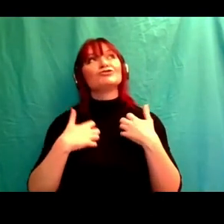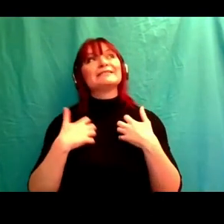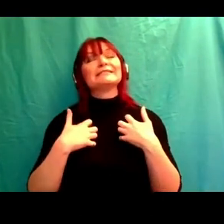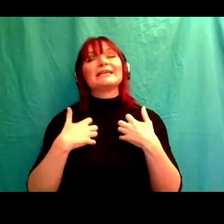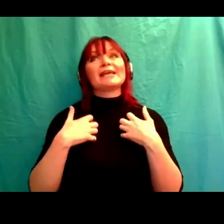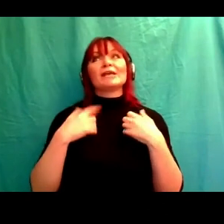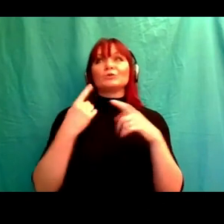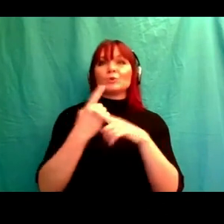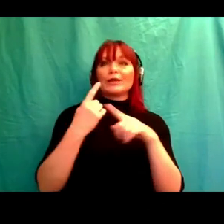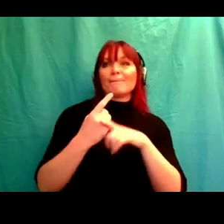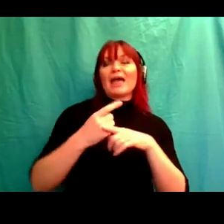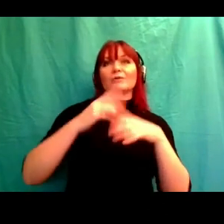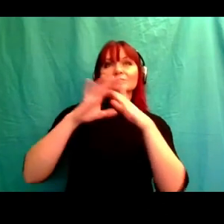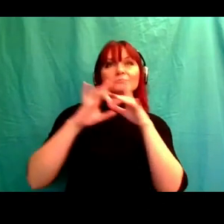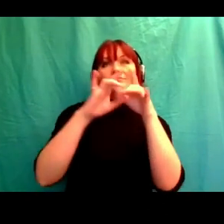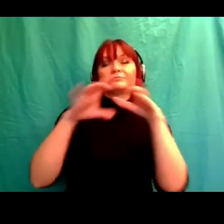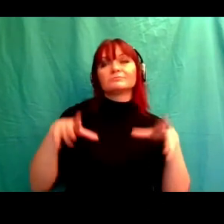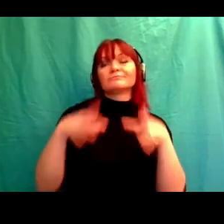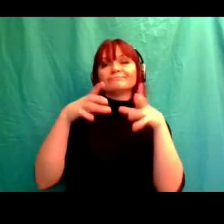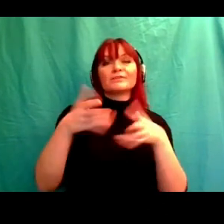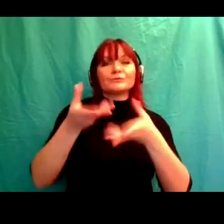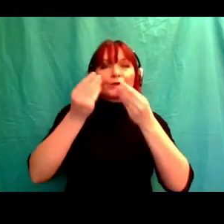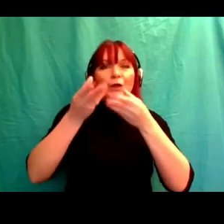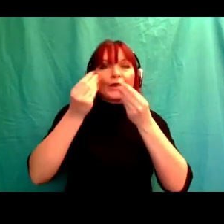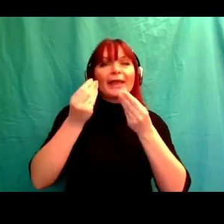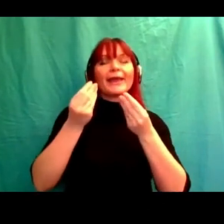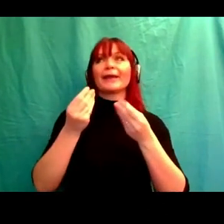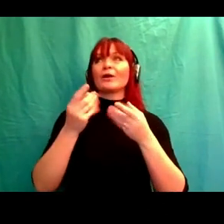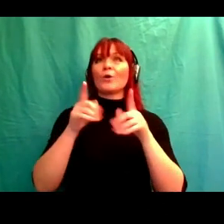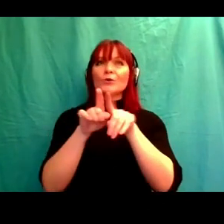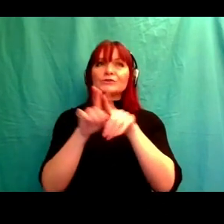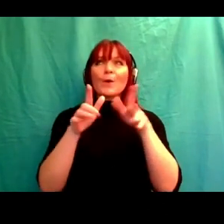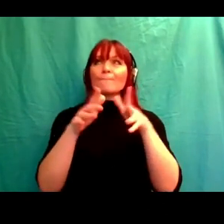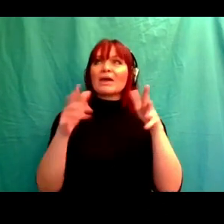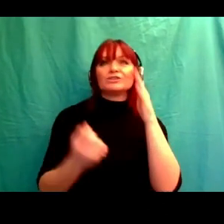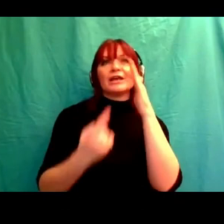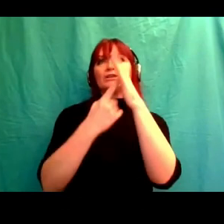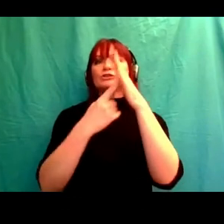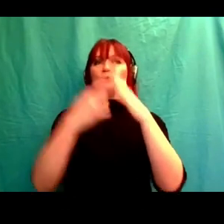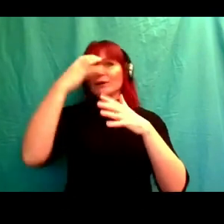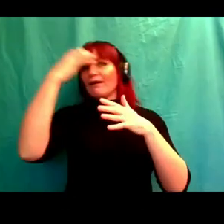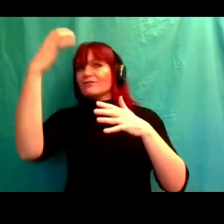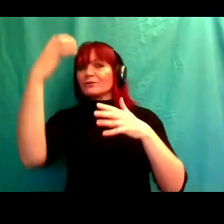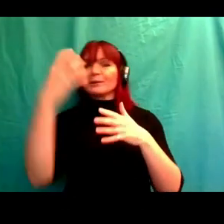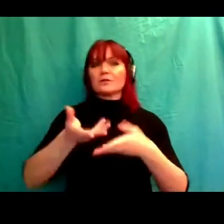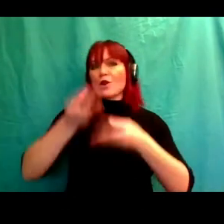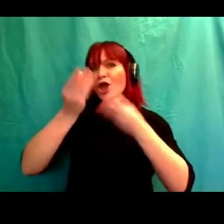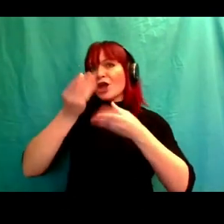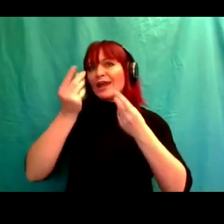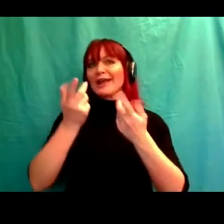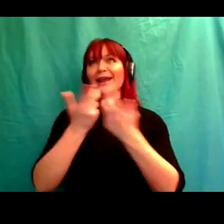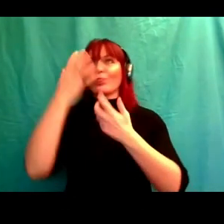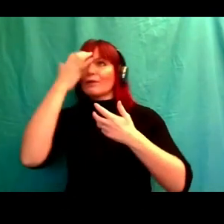system learning and local learning. I think there is obviously a major issue about government learning and thinking about its overall handling of the pandemic.